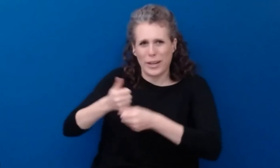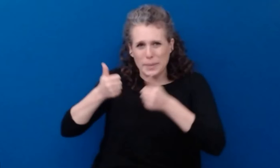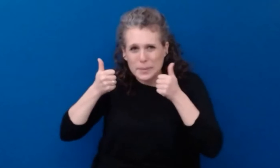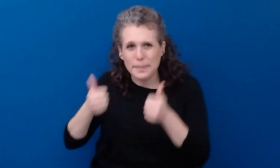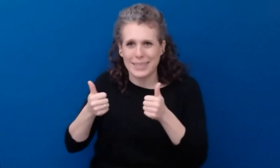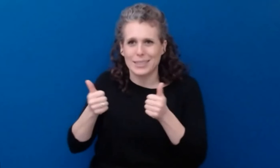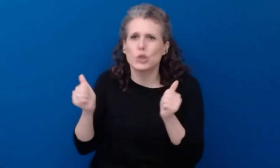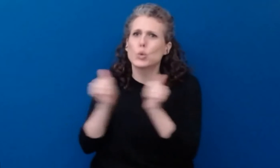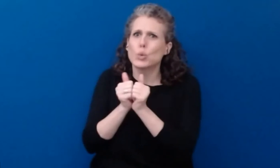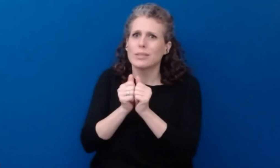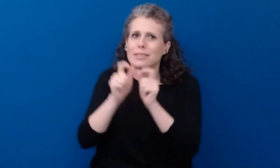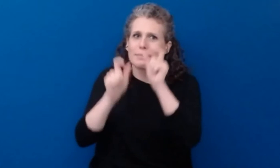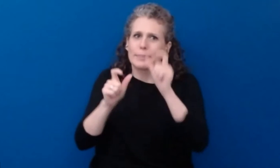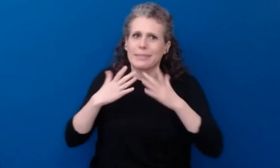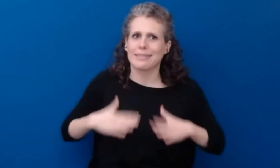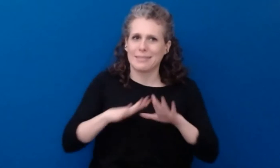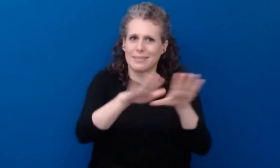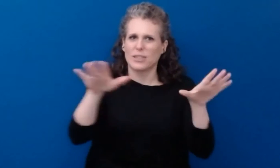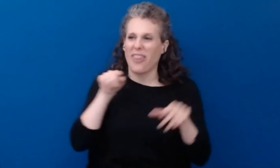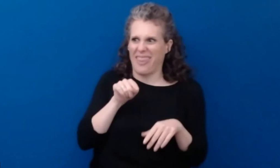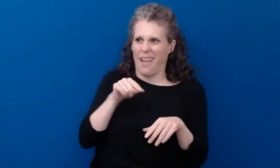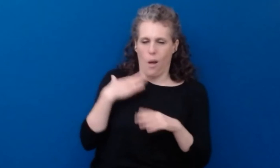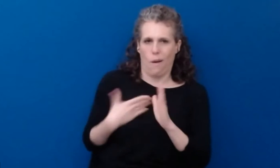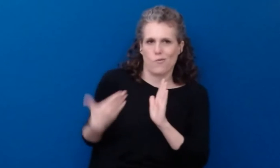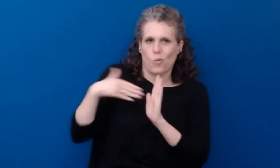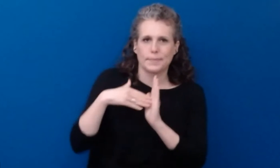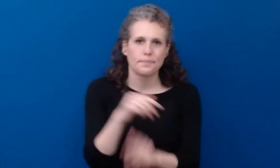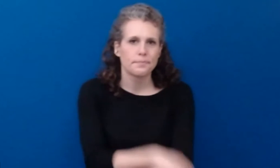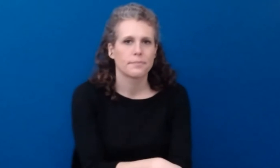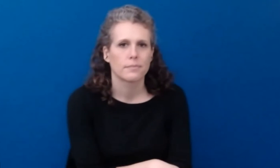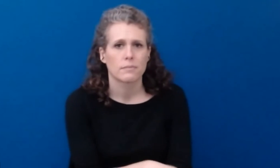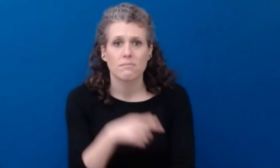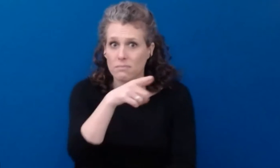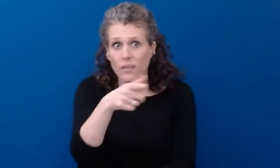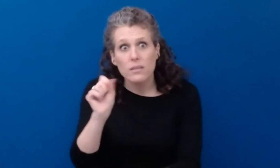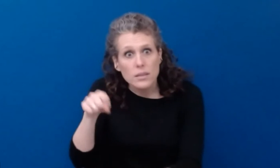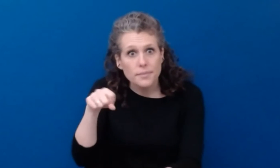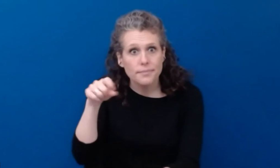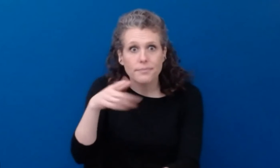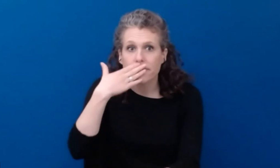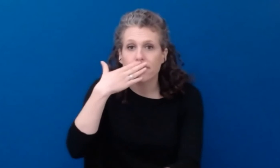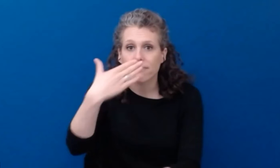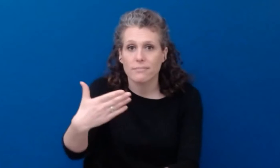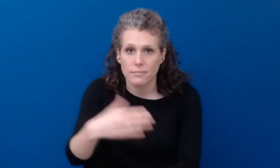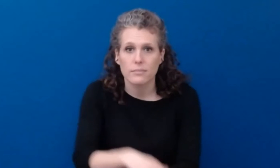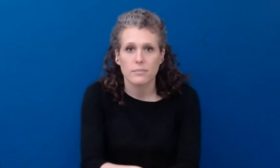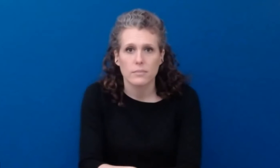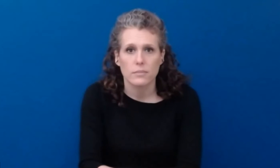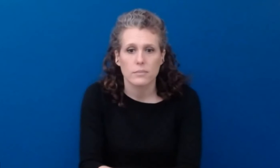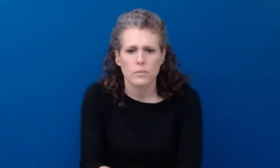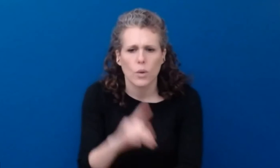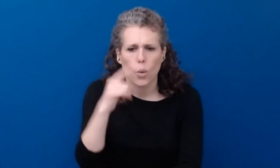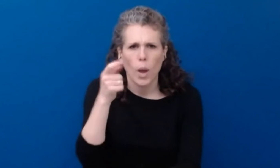what I wanted to add to the discussion. Thank you. It's a good point. We had also Jon Søren from the